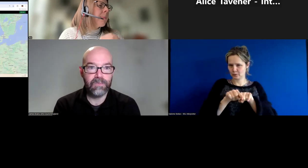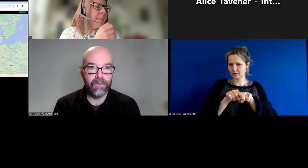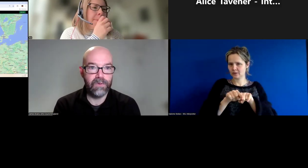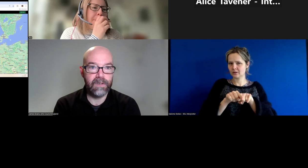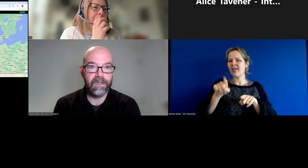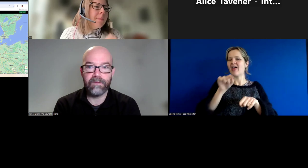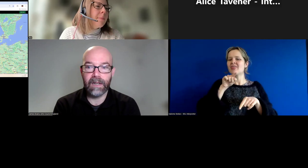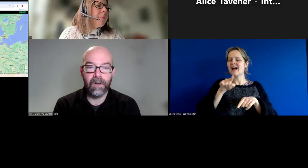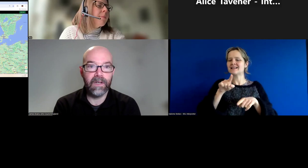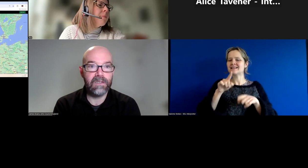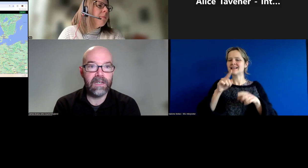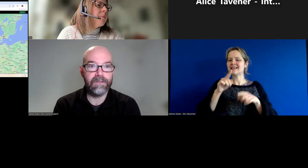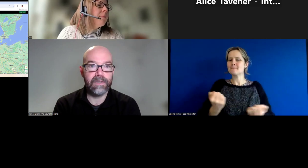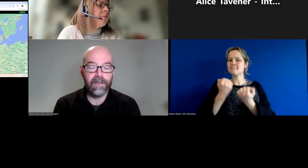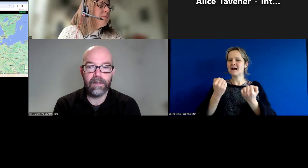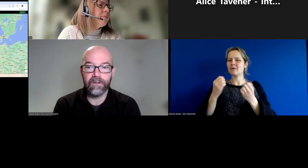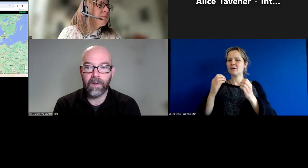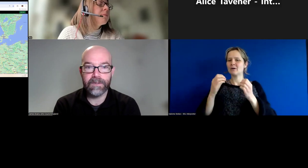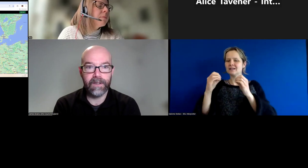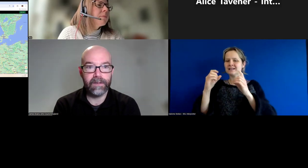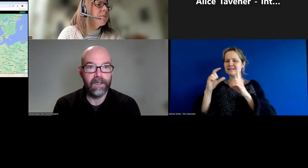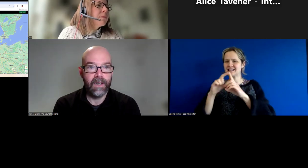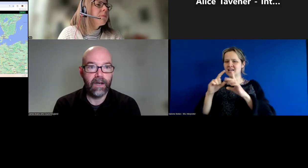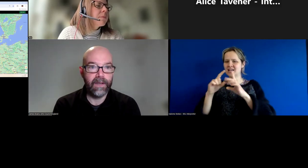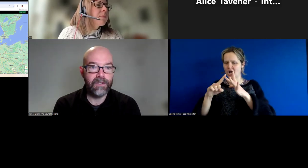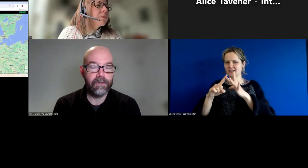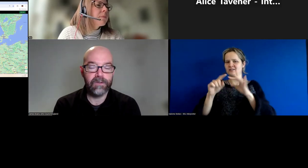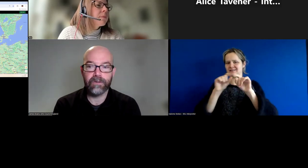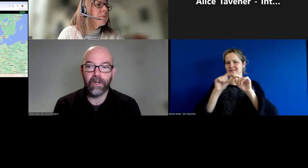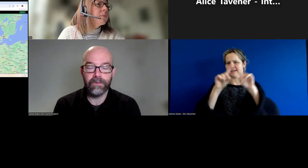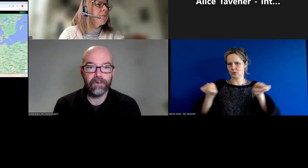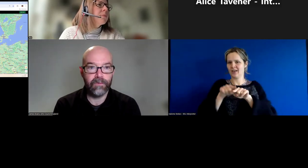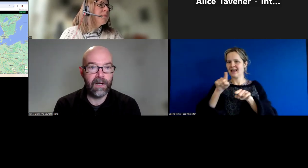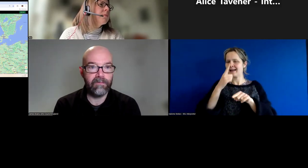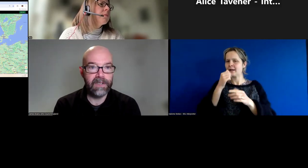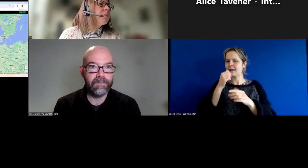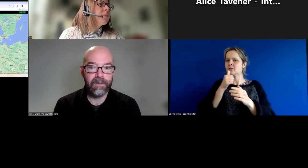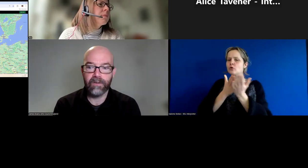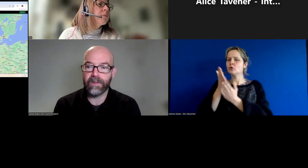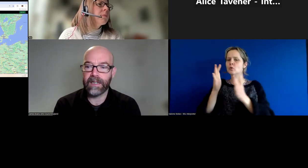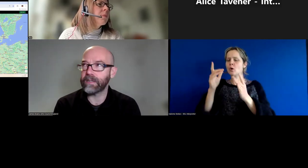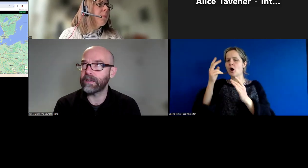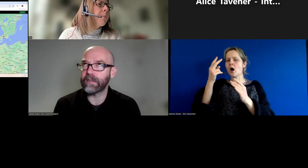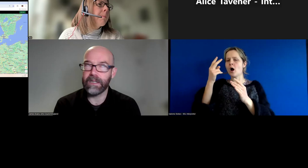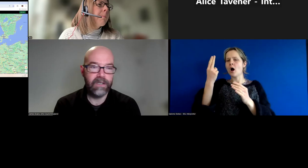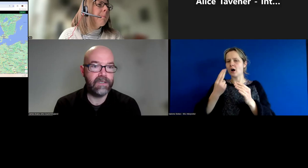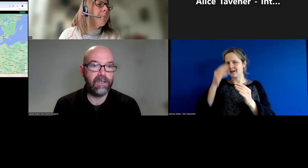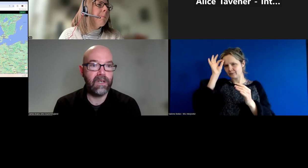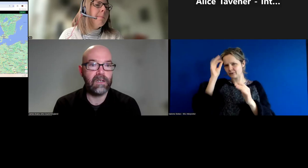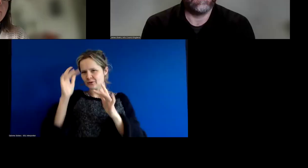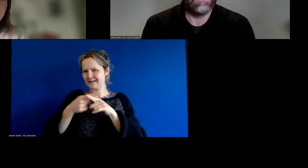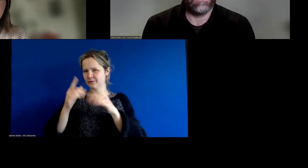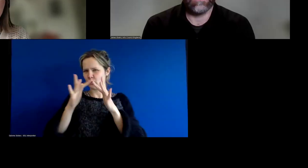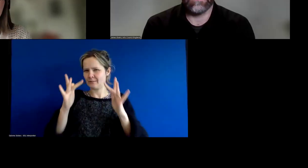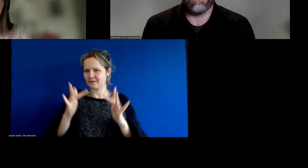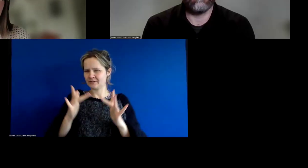BI dashboard, and it's available on the Arts Council England website. And that shows totals for all our investment over the last 6 years, I